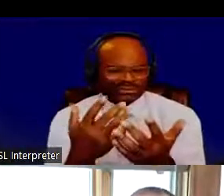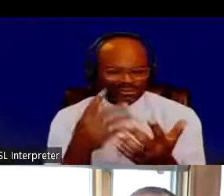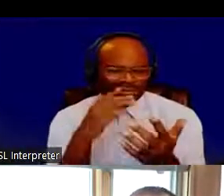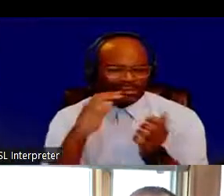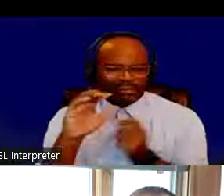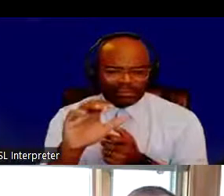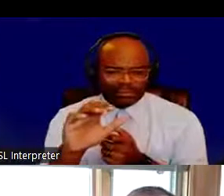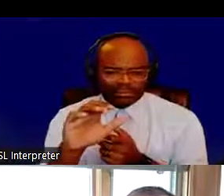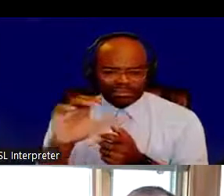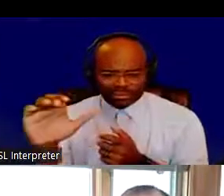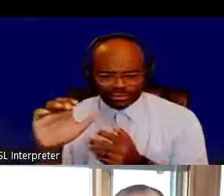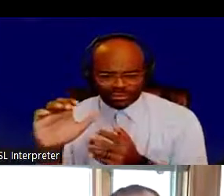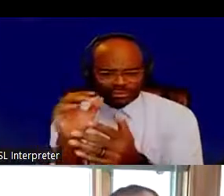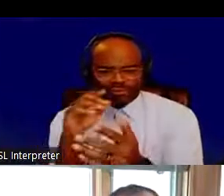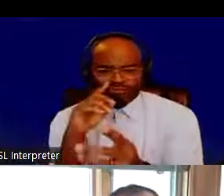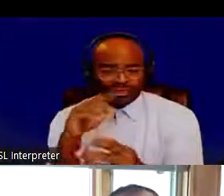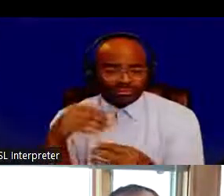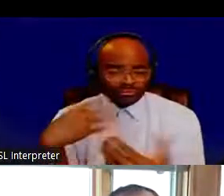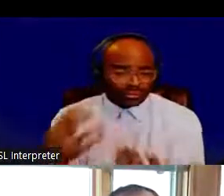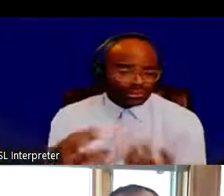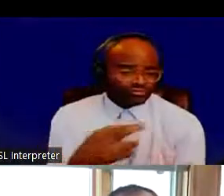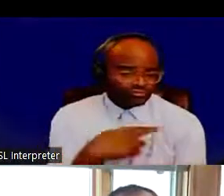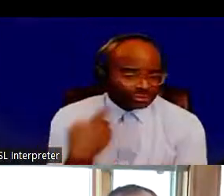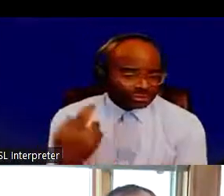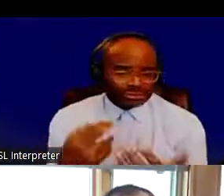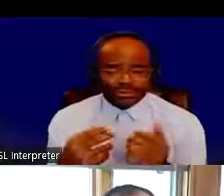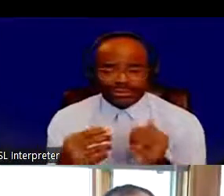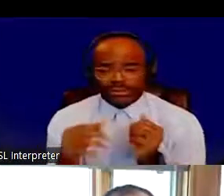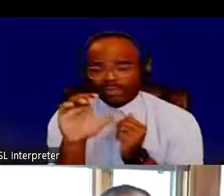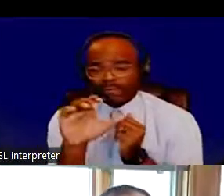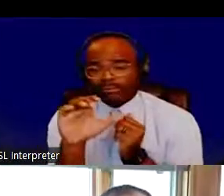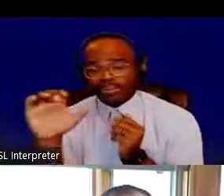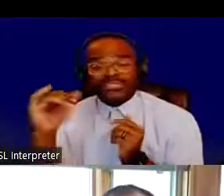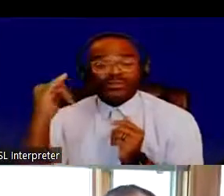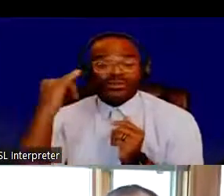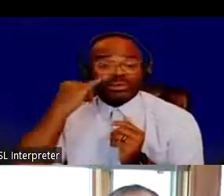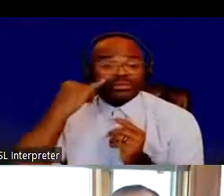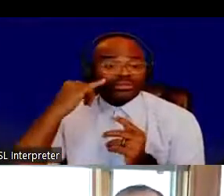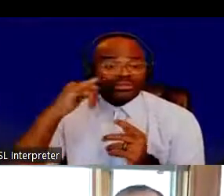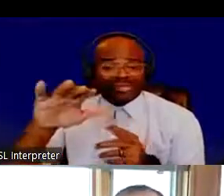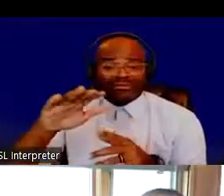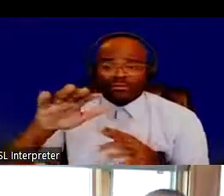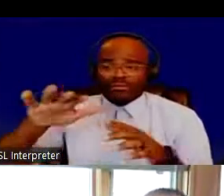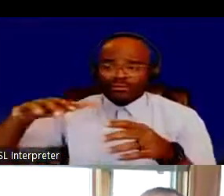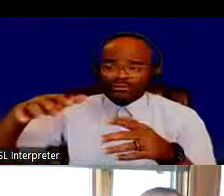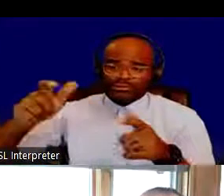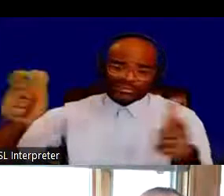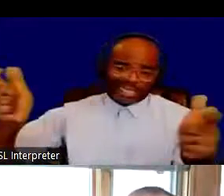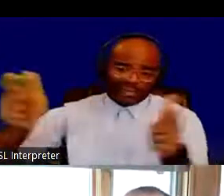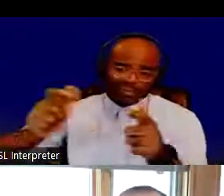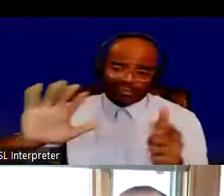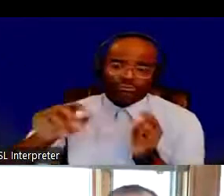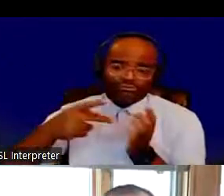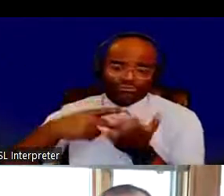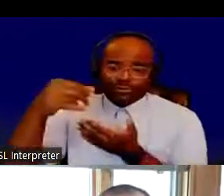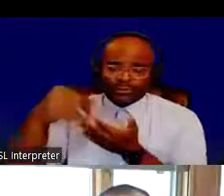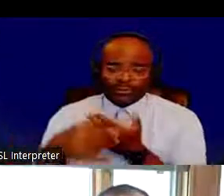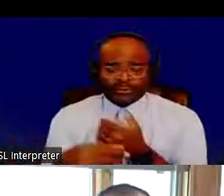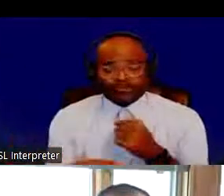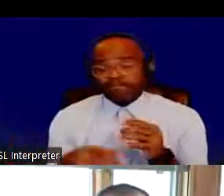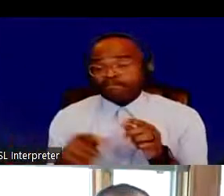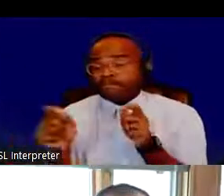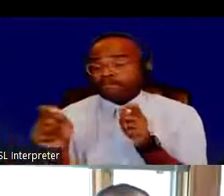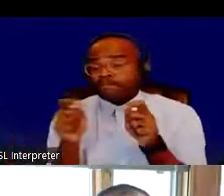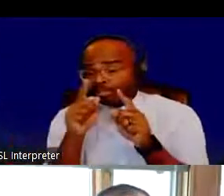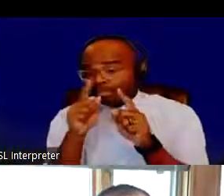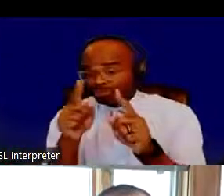change presents risks and how climate change might play out differently at the scale of their project, evaluate whether their management objectives are